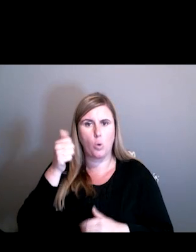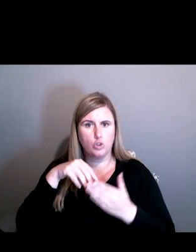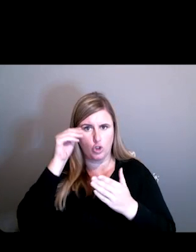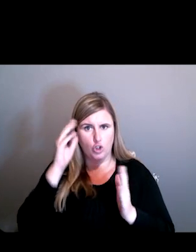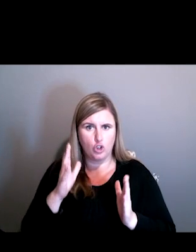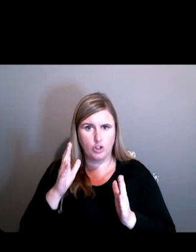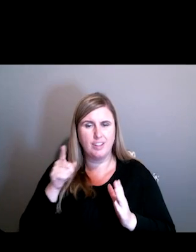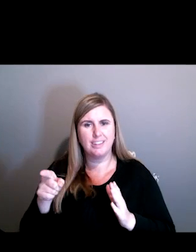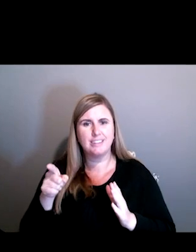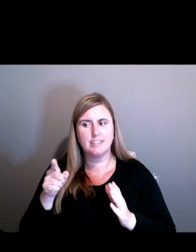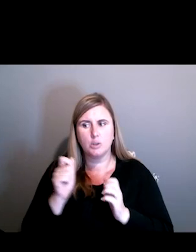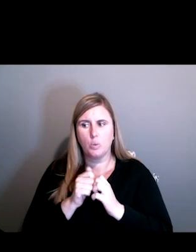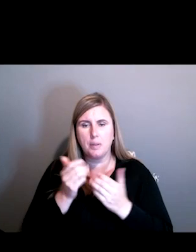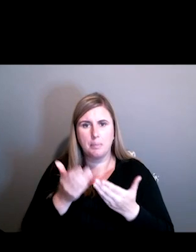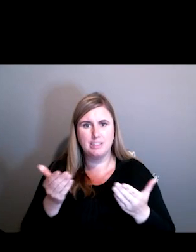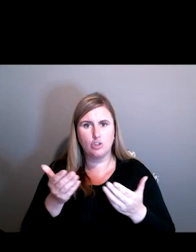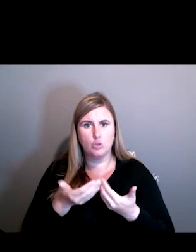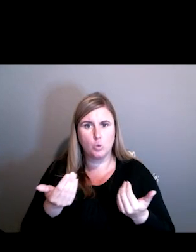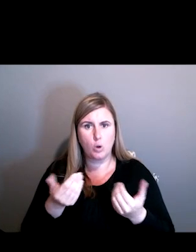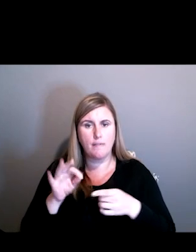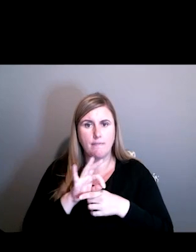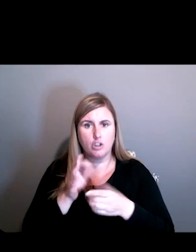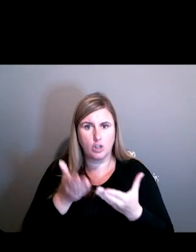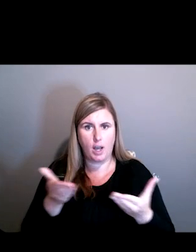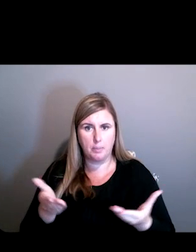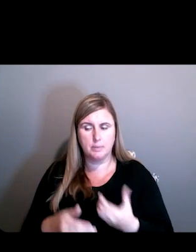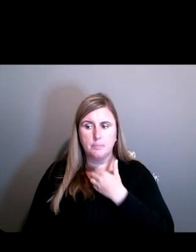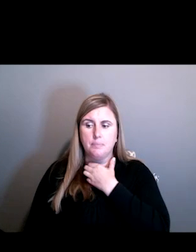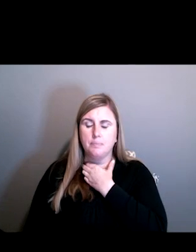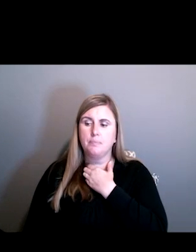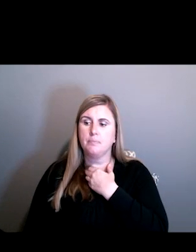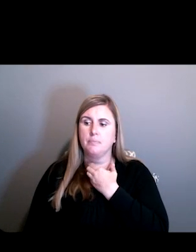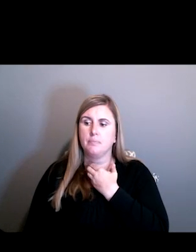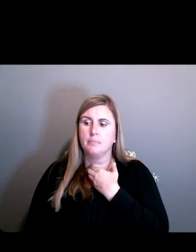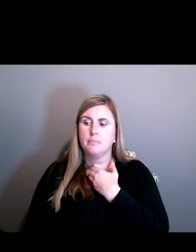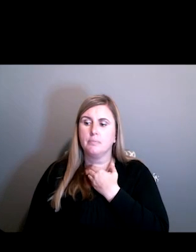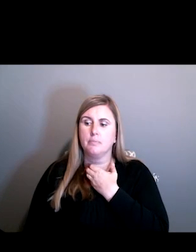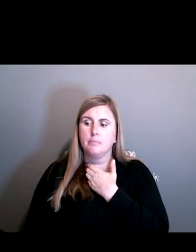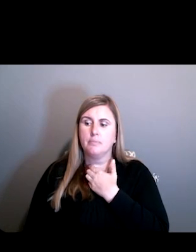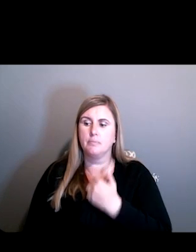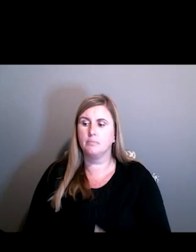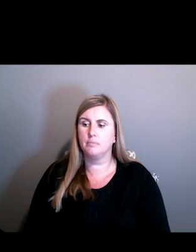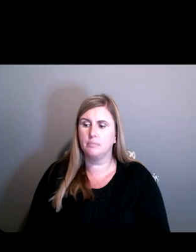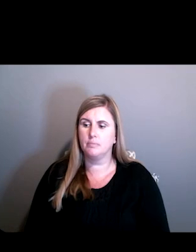with an older learner. And this is with a material sort and functional items.